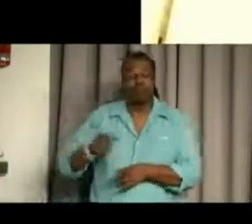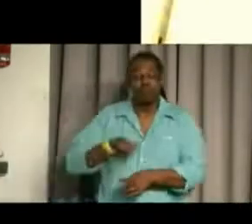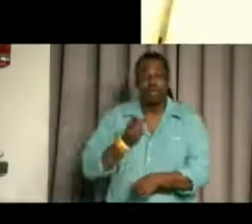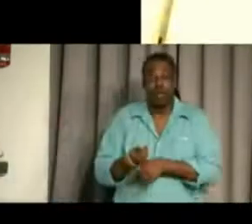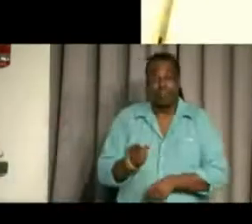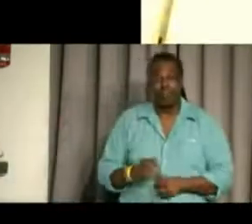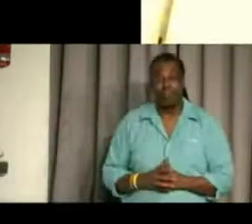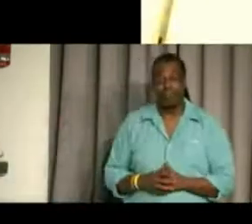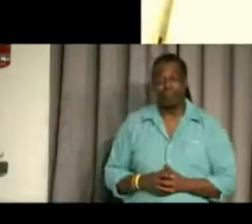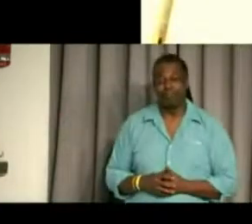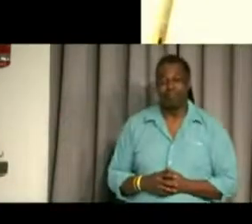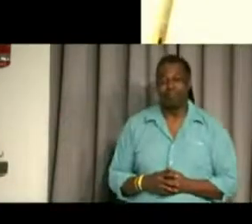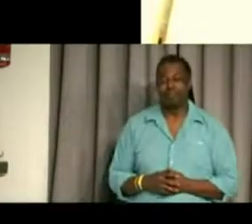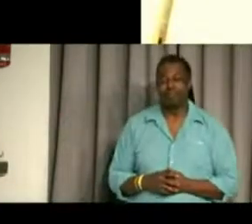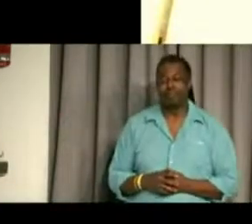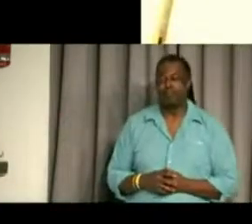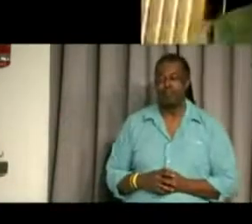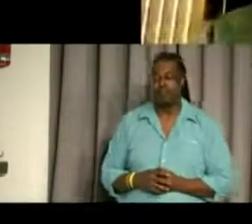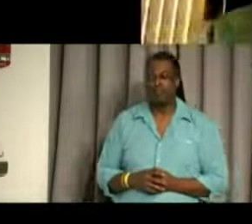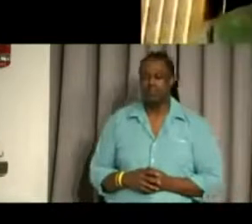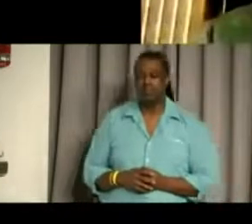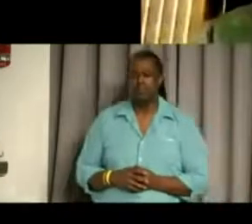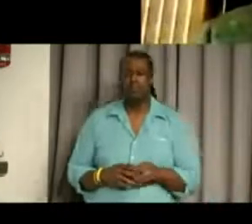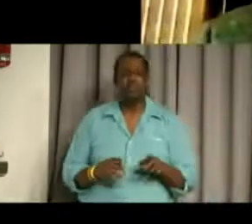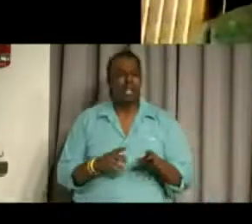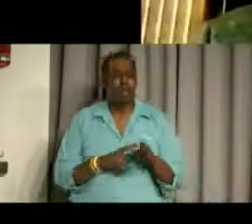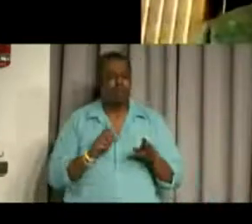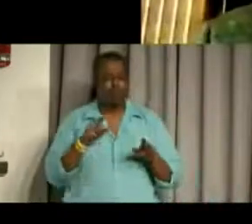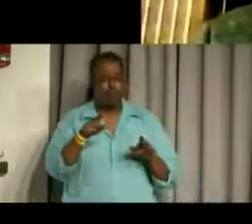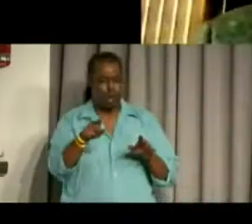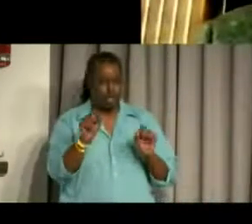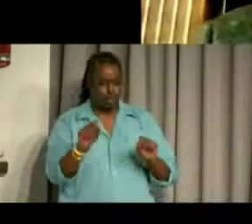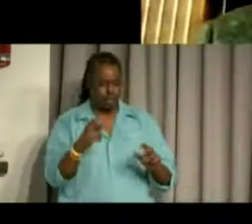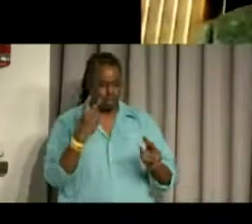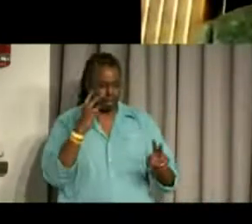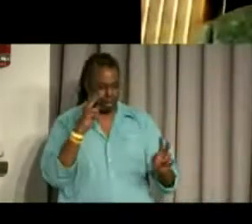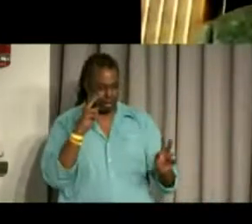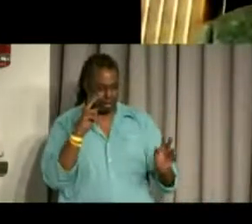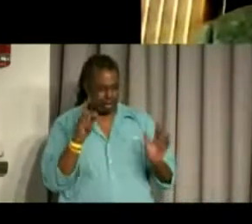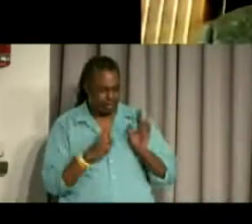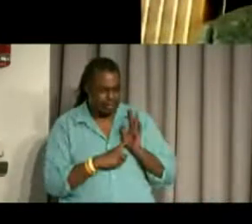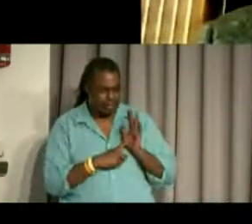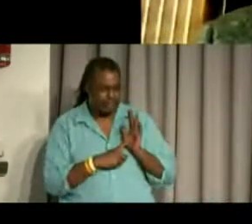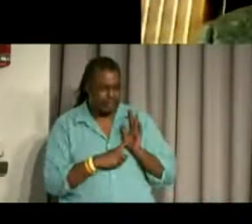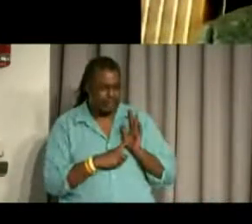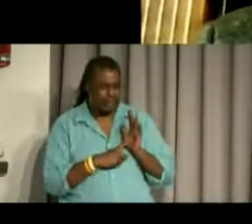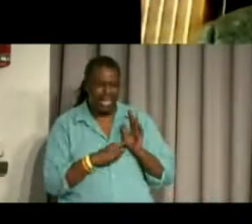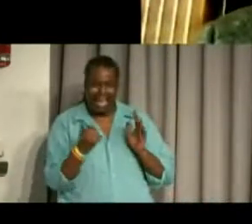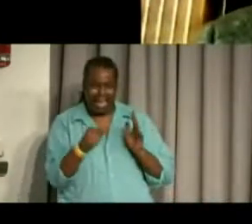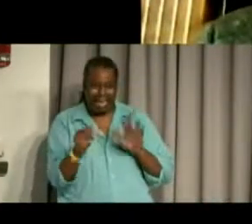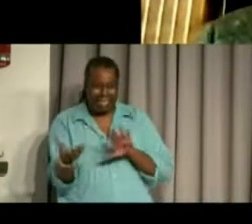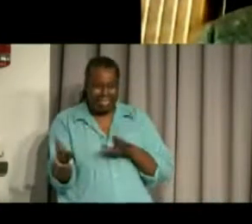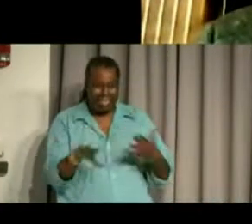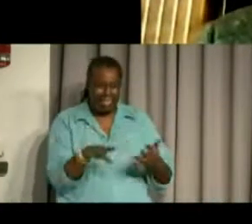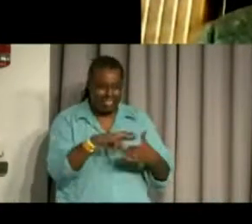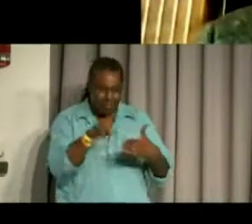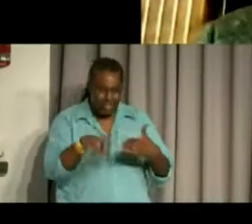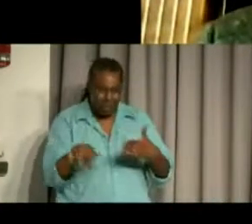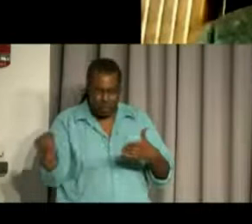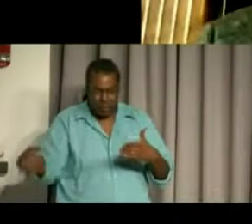correct. And from what you were able to observe, were there deaths as a result of all of